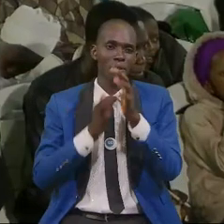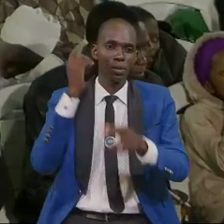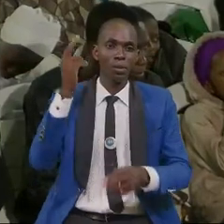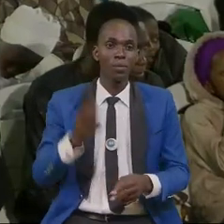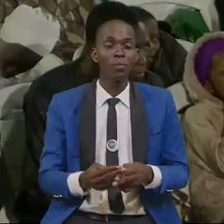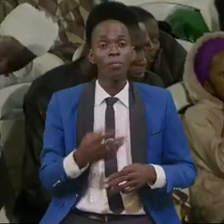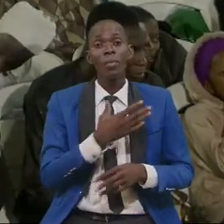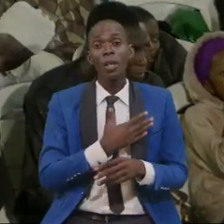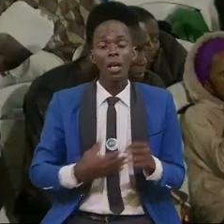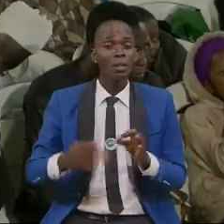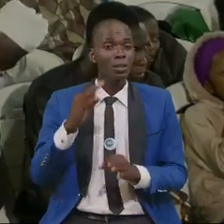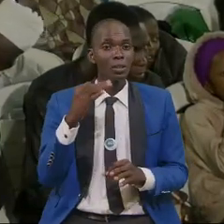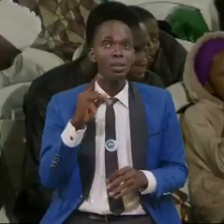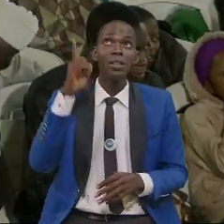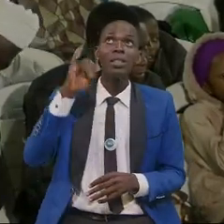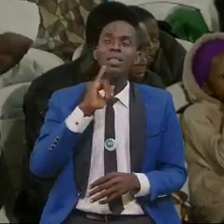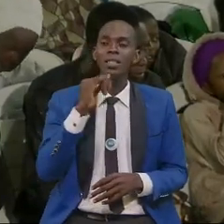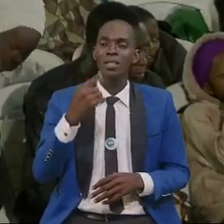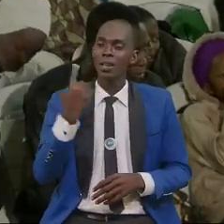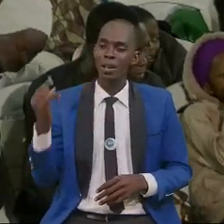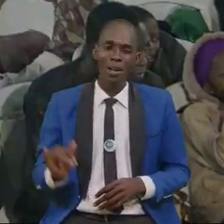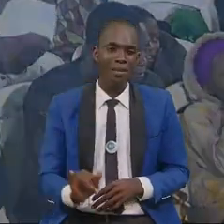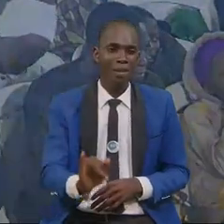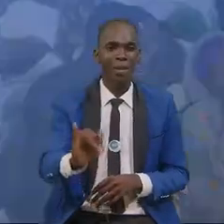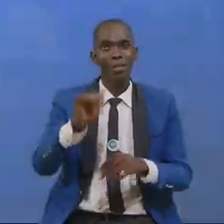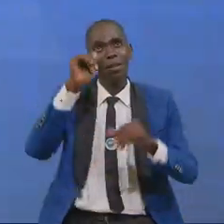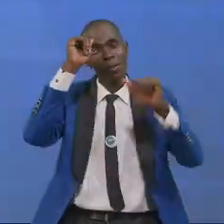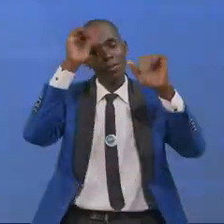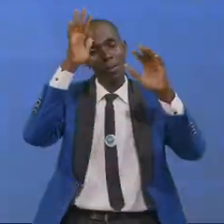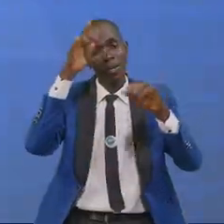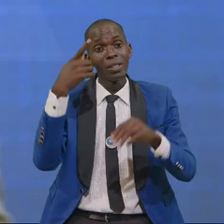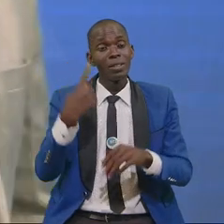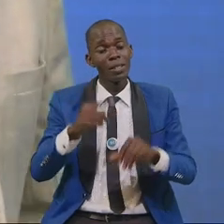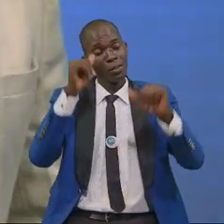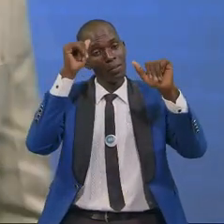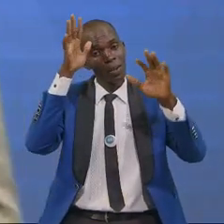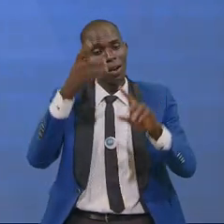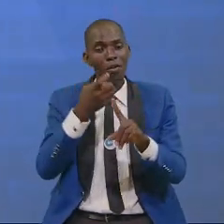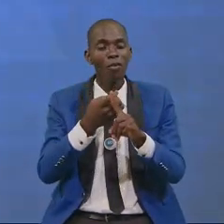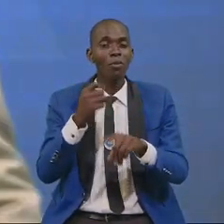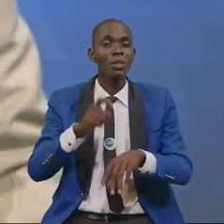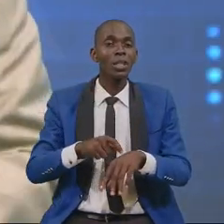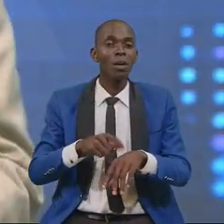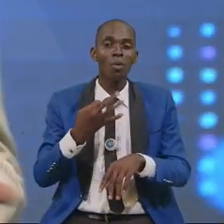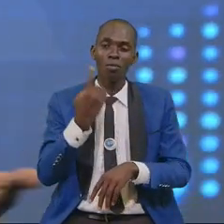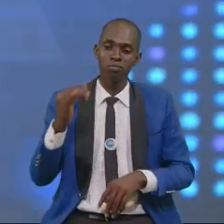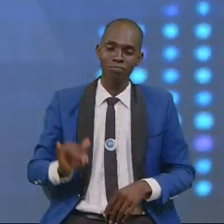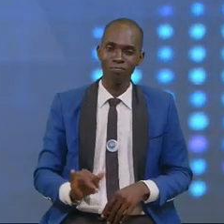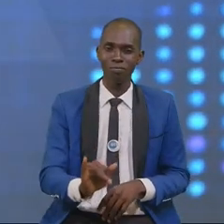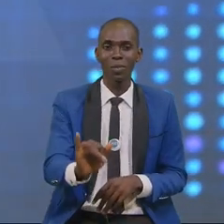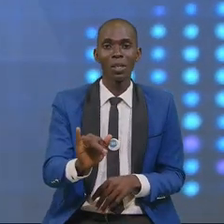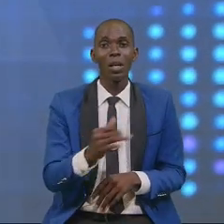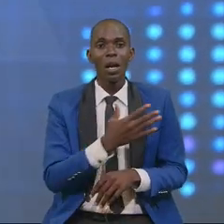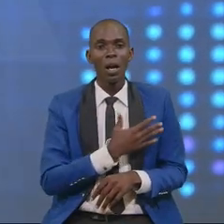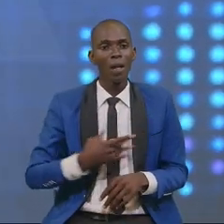the everlasting Father, the Father from eternity, and the Prince of